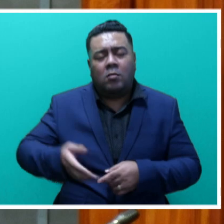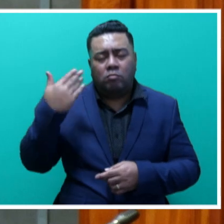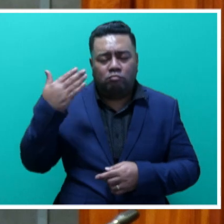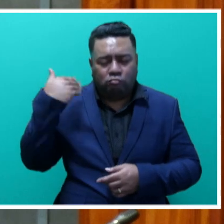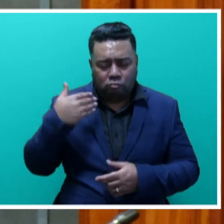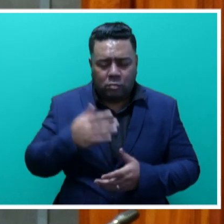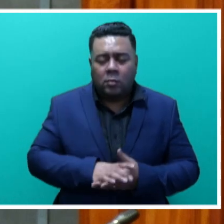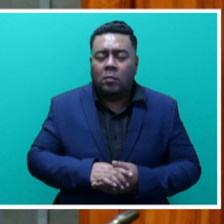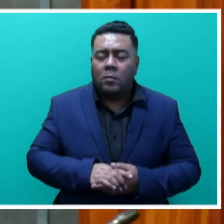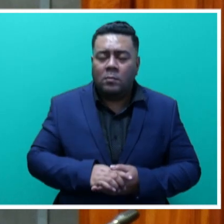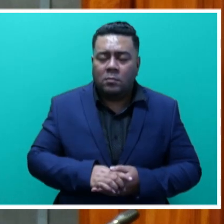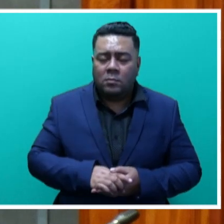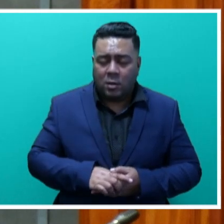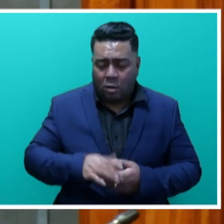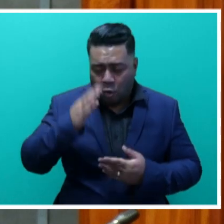Honourable Speaker,